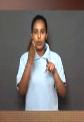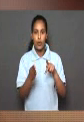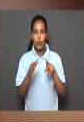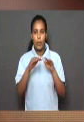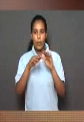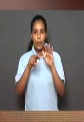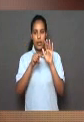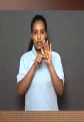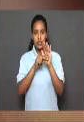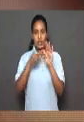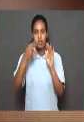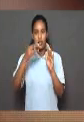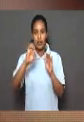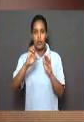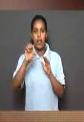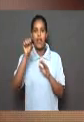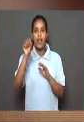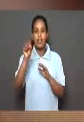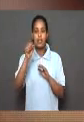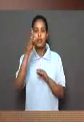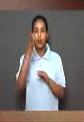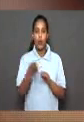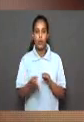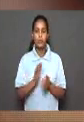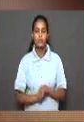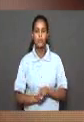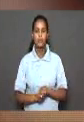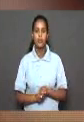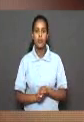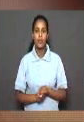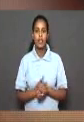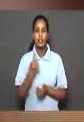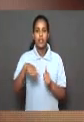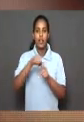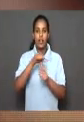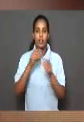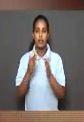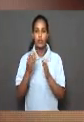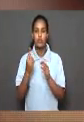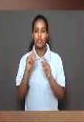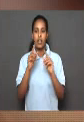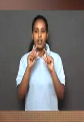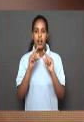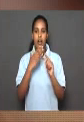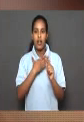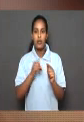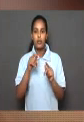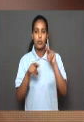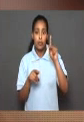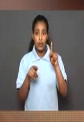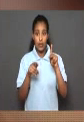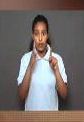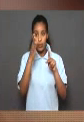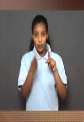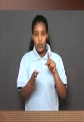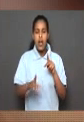helium, which is in the S block. The atoms of the elements in the P block